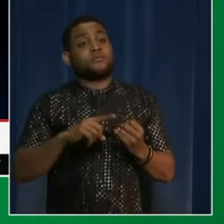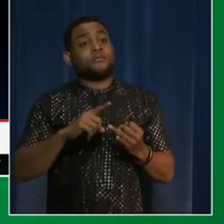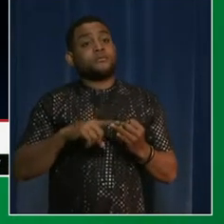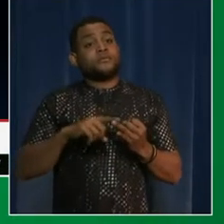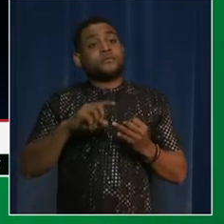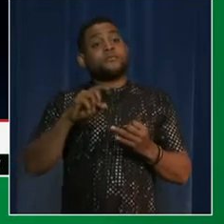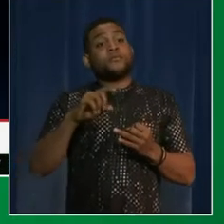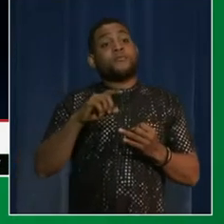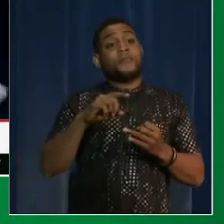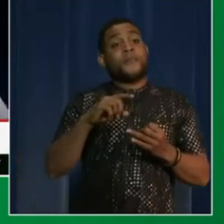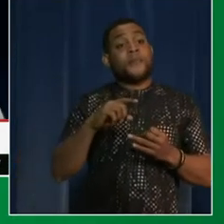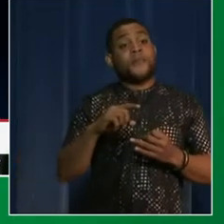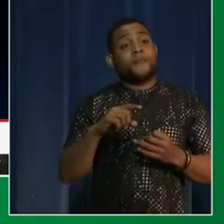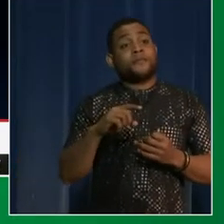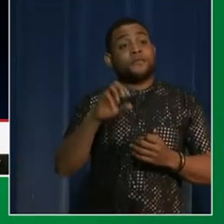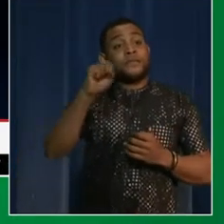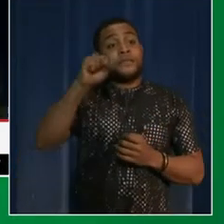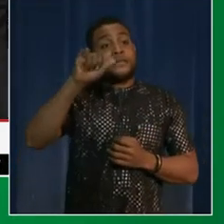stage.